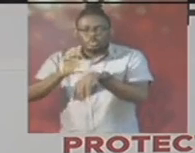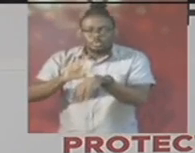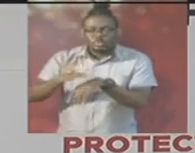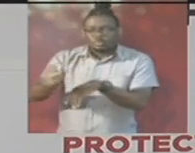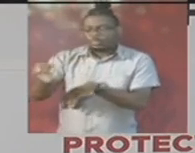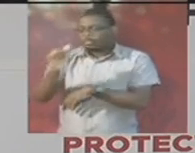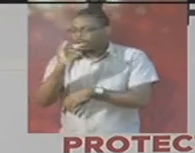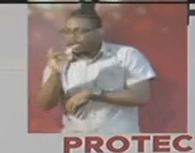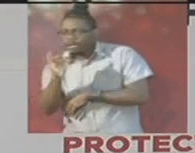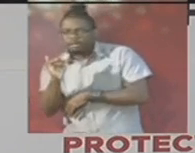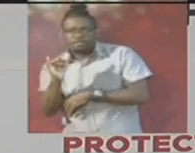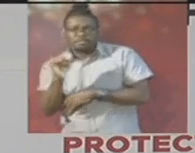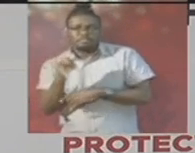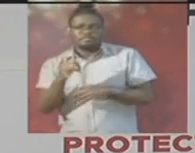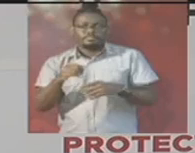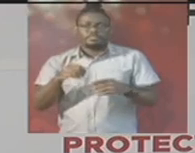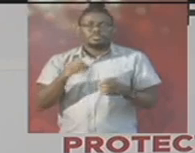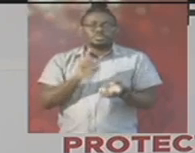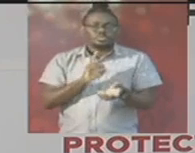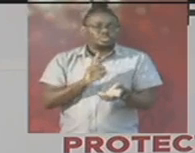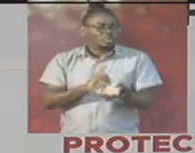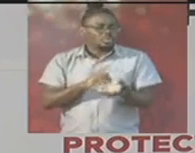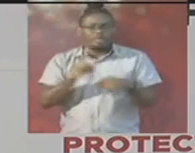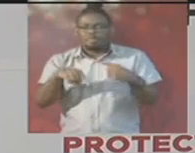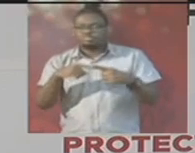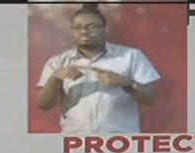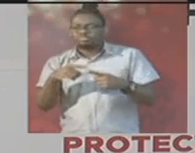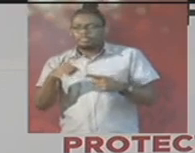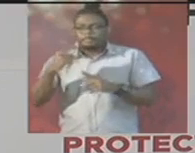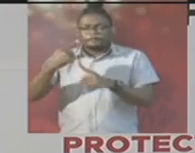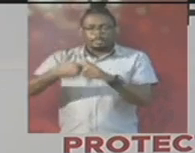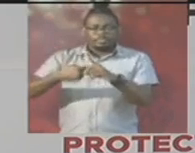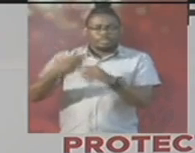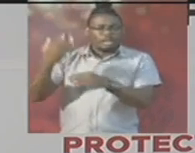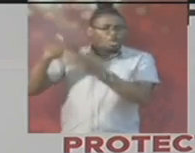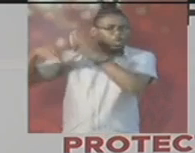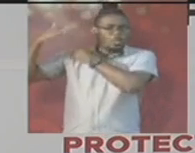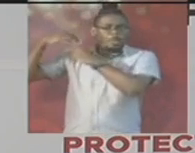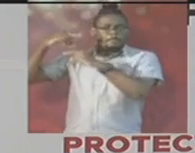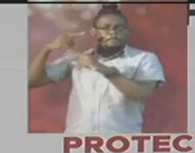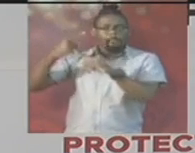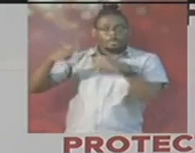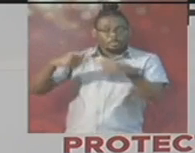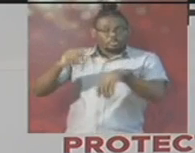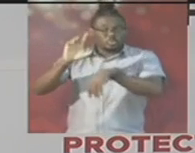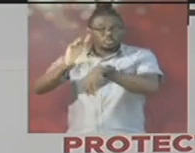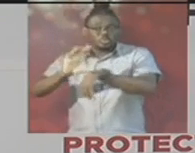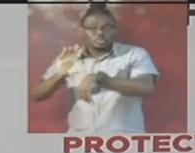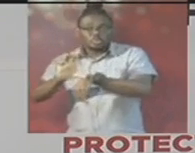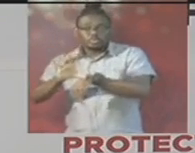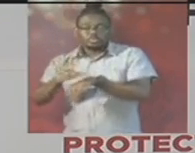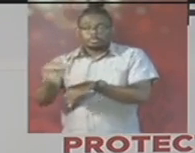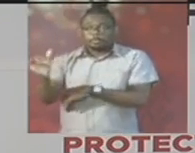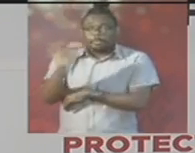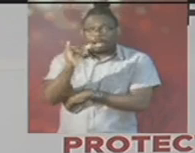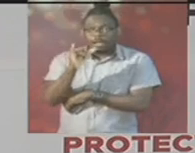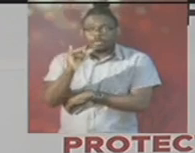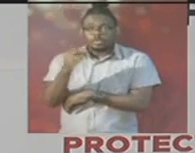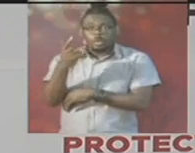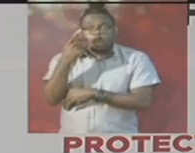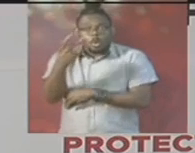that about a month ago, I believe, about bar hopping and places of religion. We look at our hospital occupancy